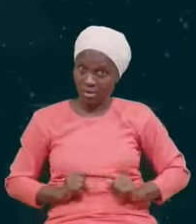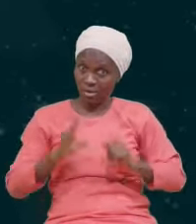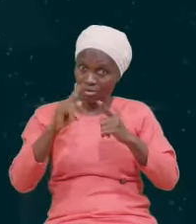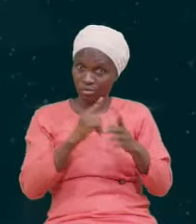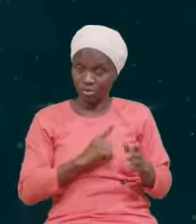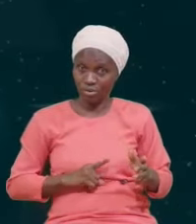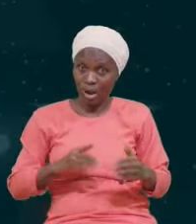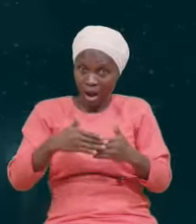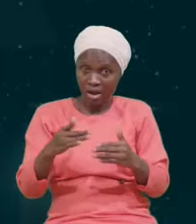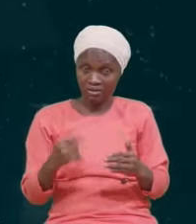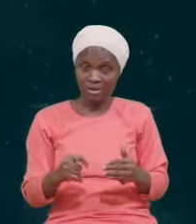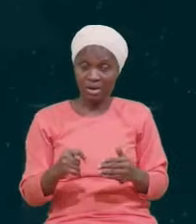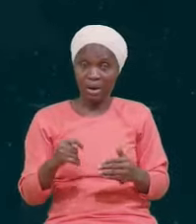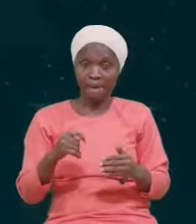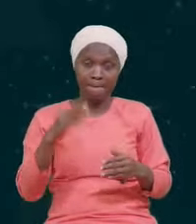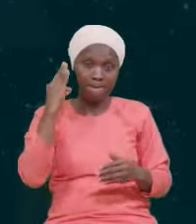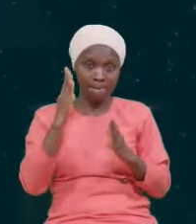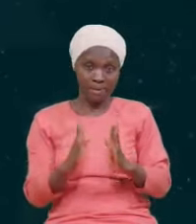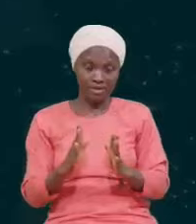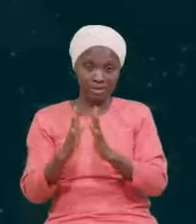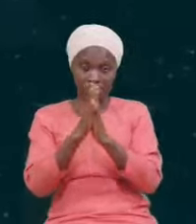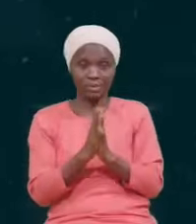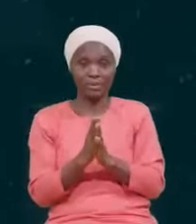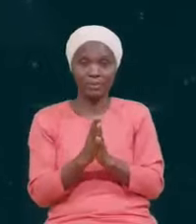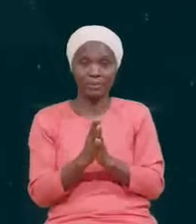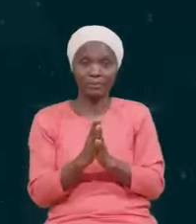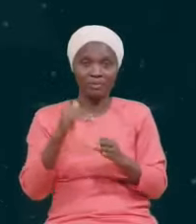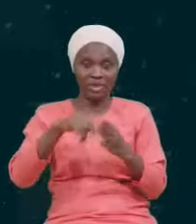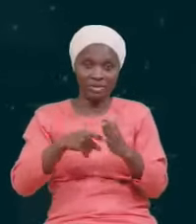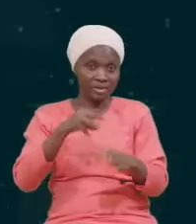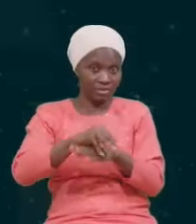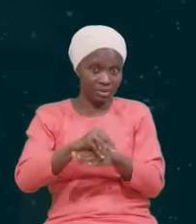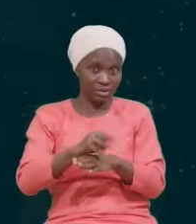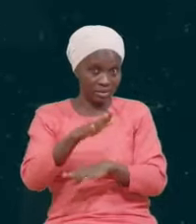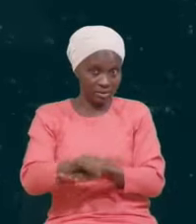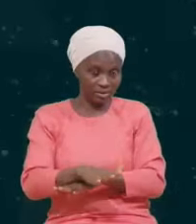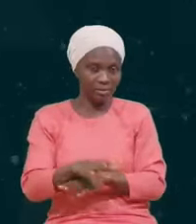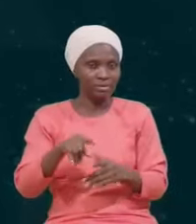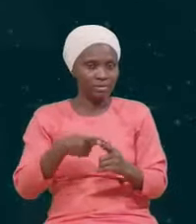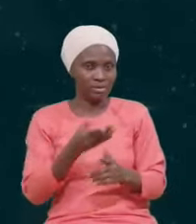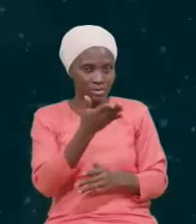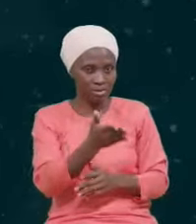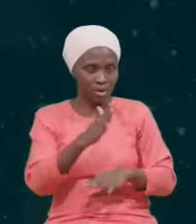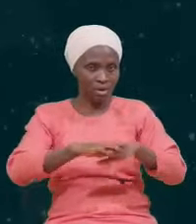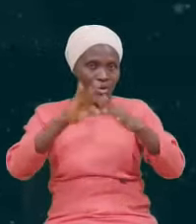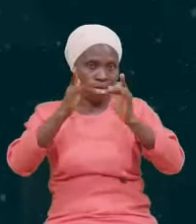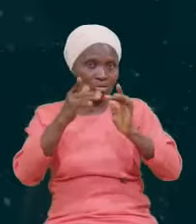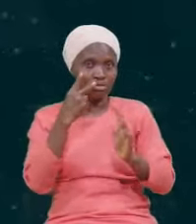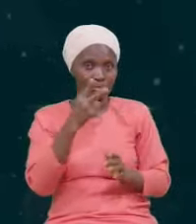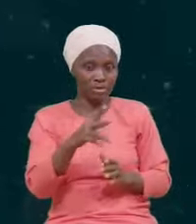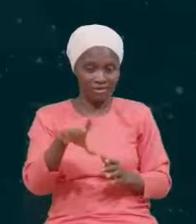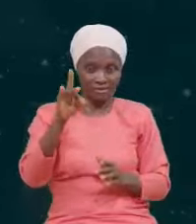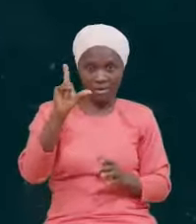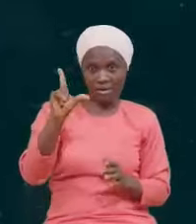after this message this evening, there is a link which you will see on your